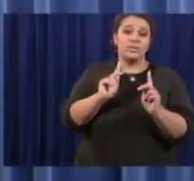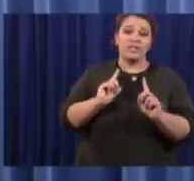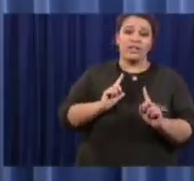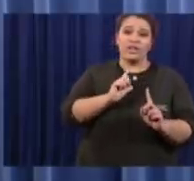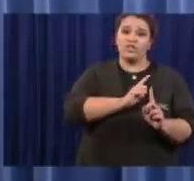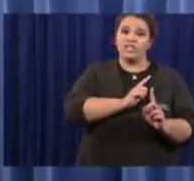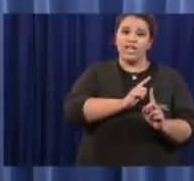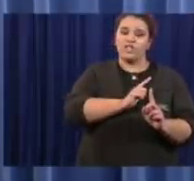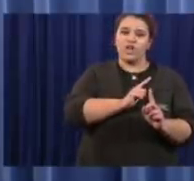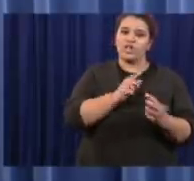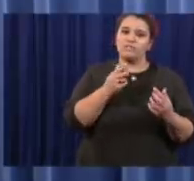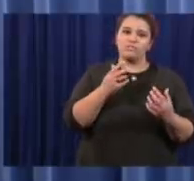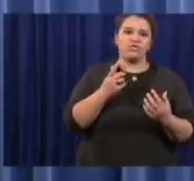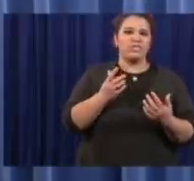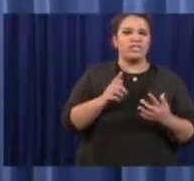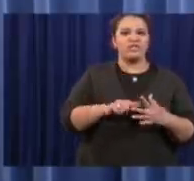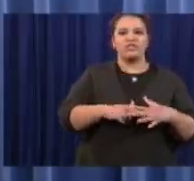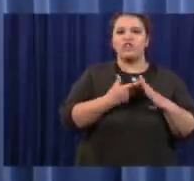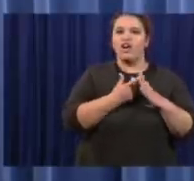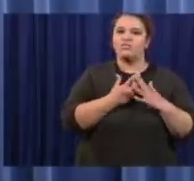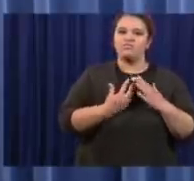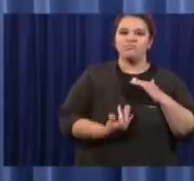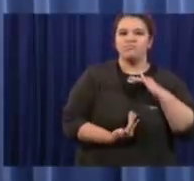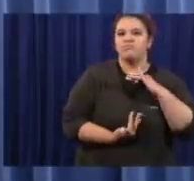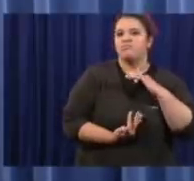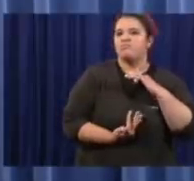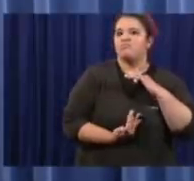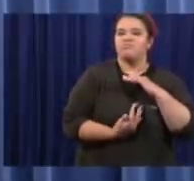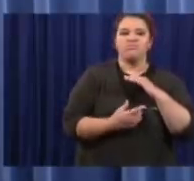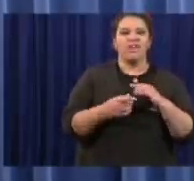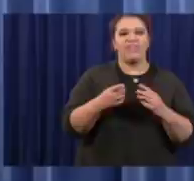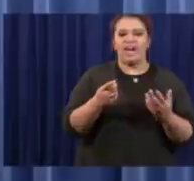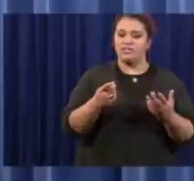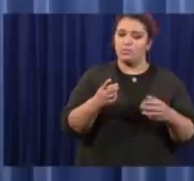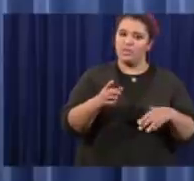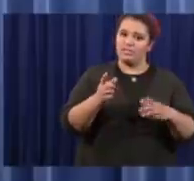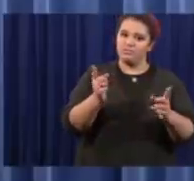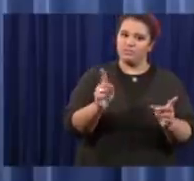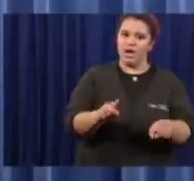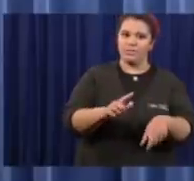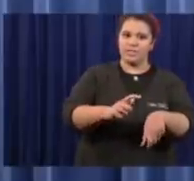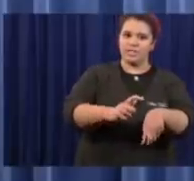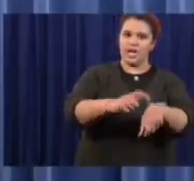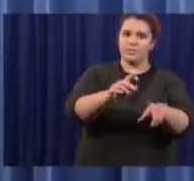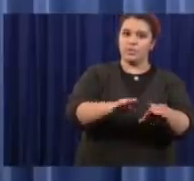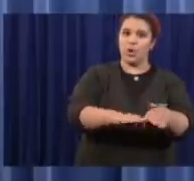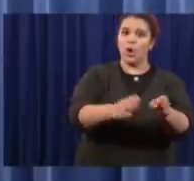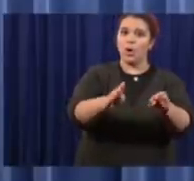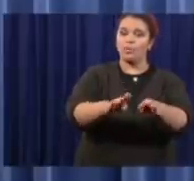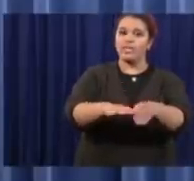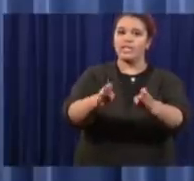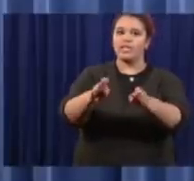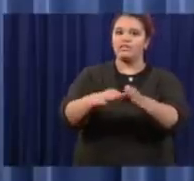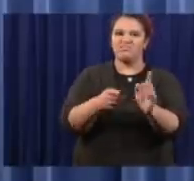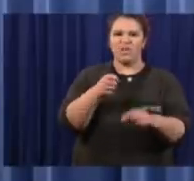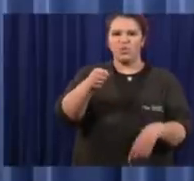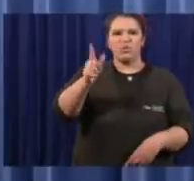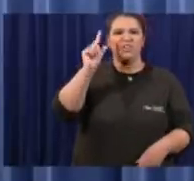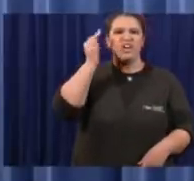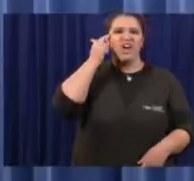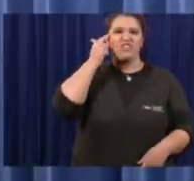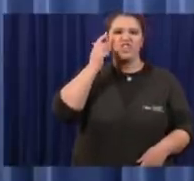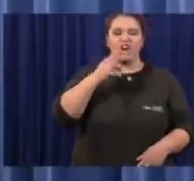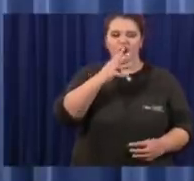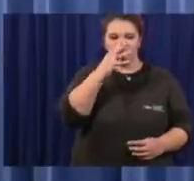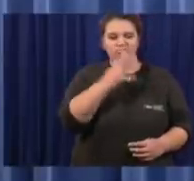you're not listening to them enough when it comes to reopening. Some are even suggesting that they might even want to take some kind of legislative action to either